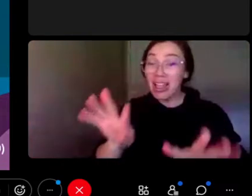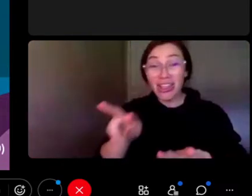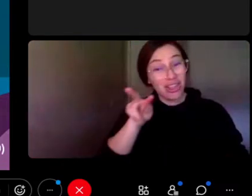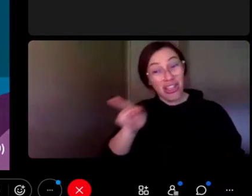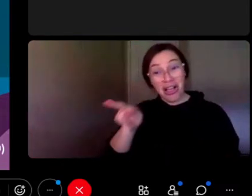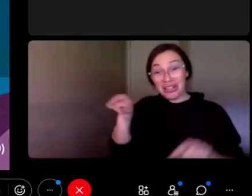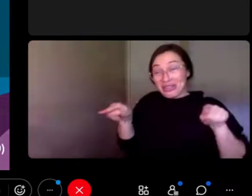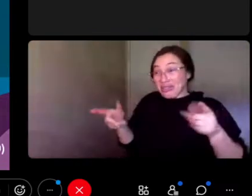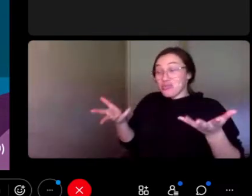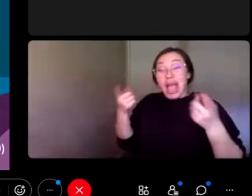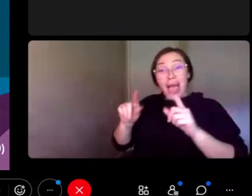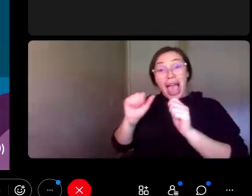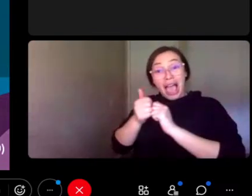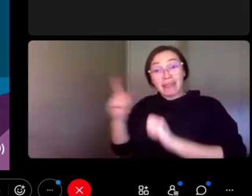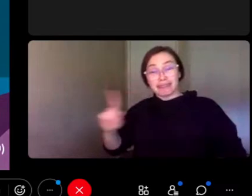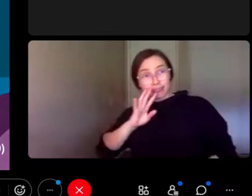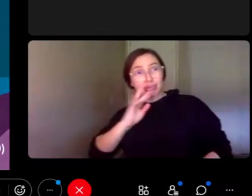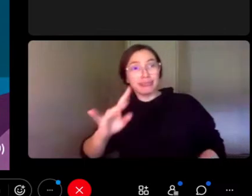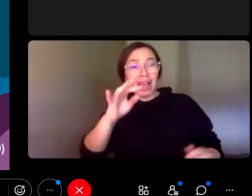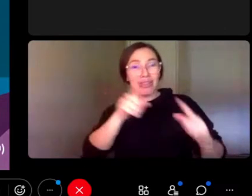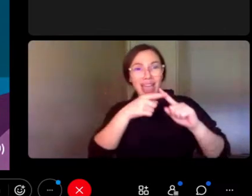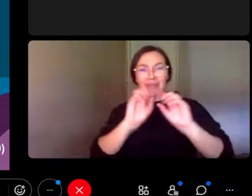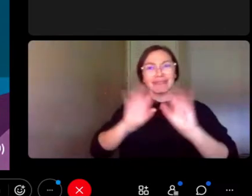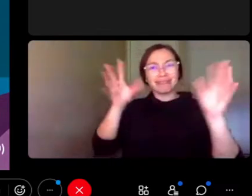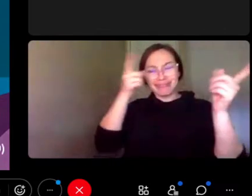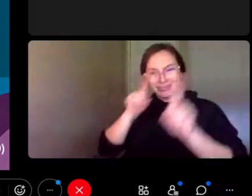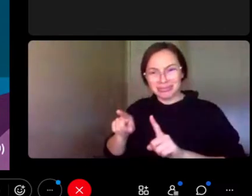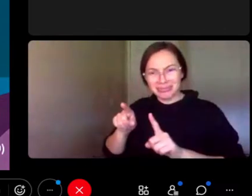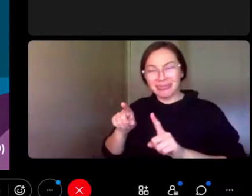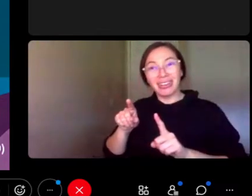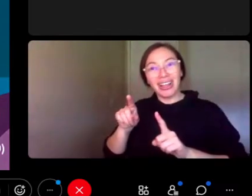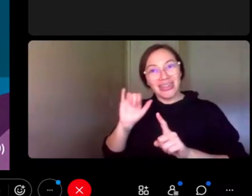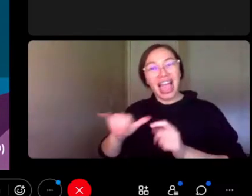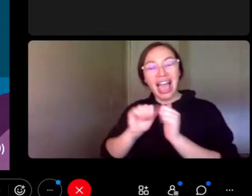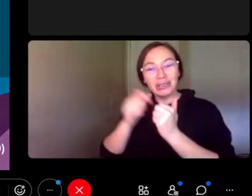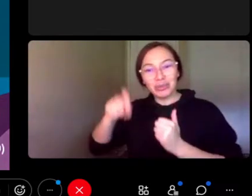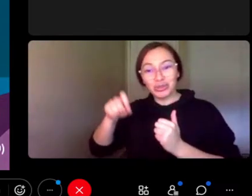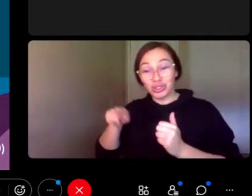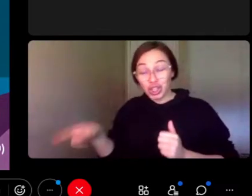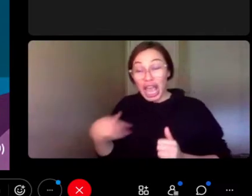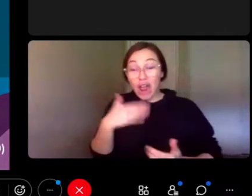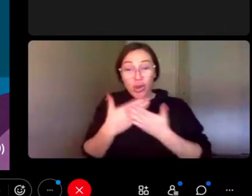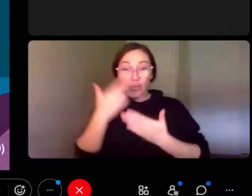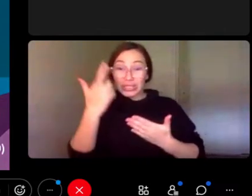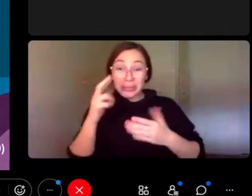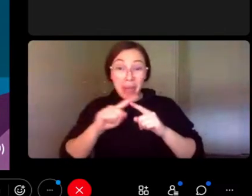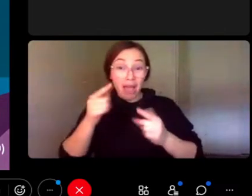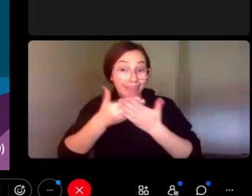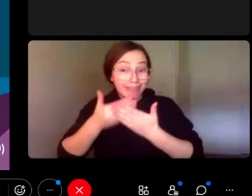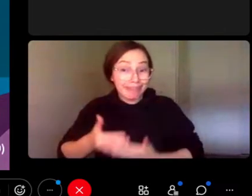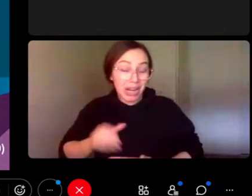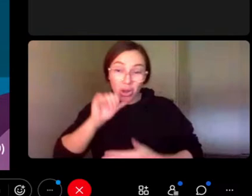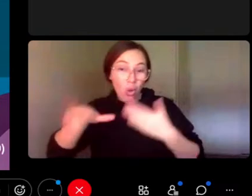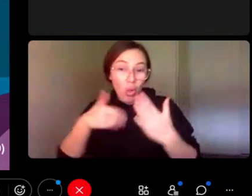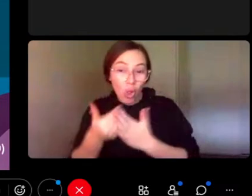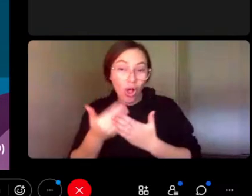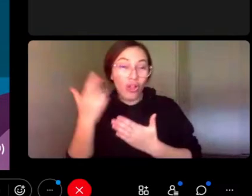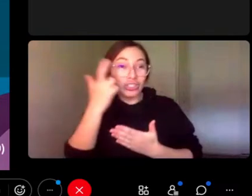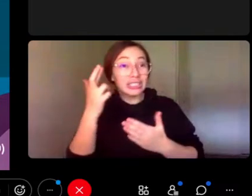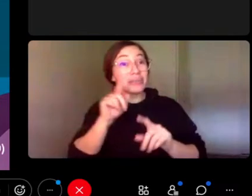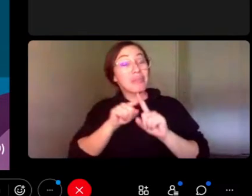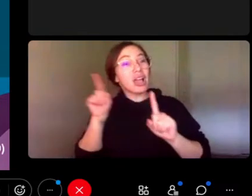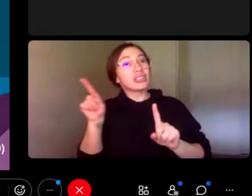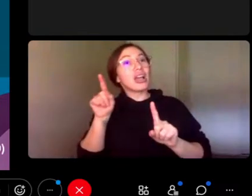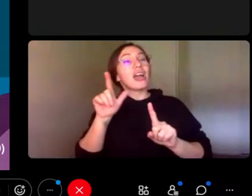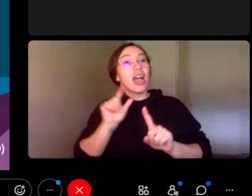is how it's supposed to work. She had good reasons for her position, but she didn't have all the reasons. And because she listened and heard it, she changed